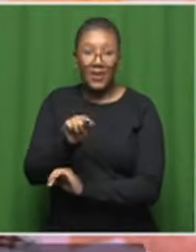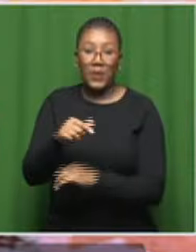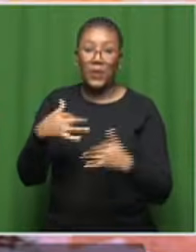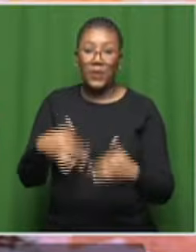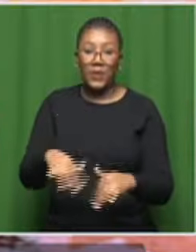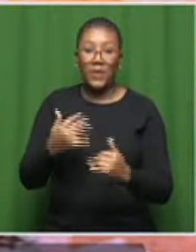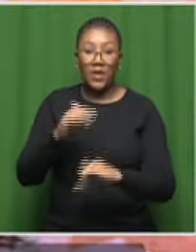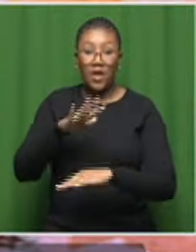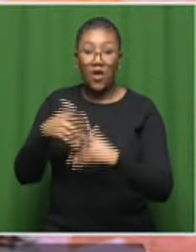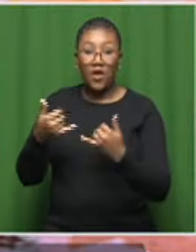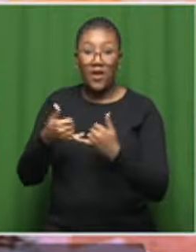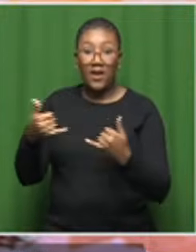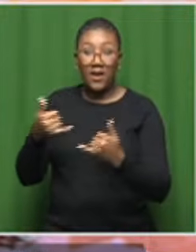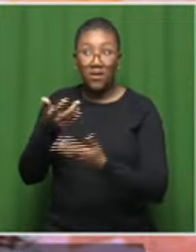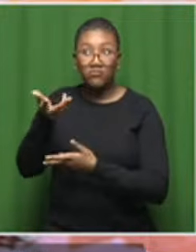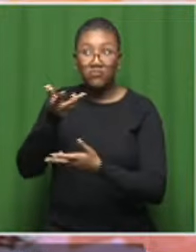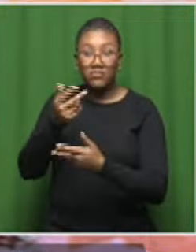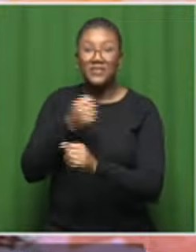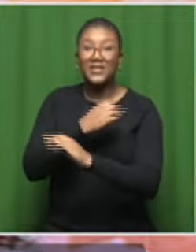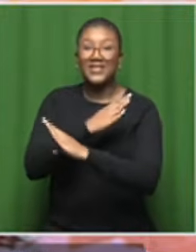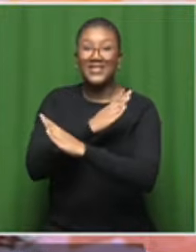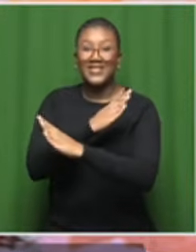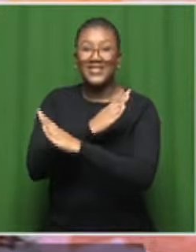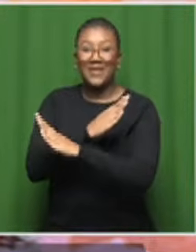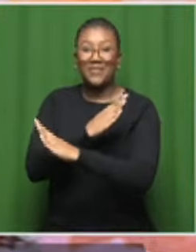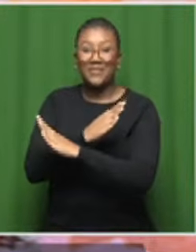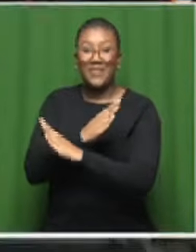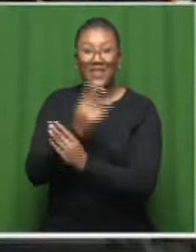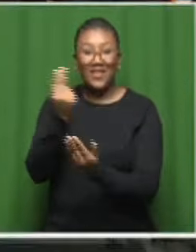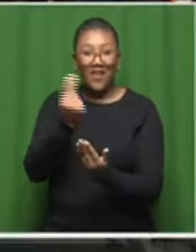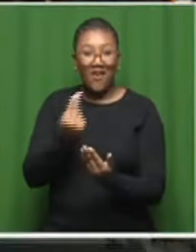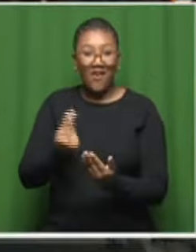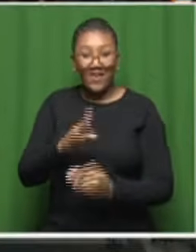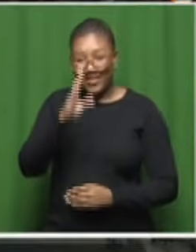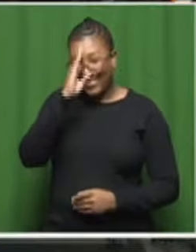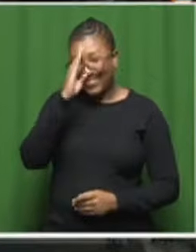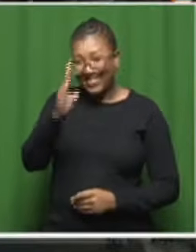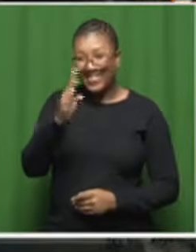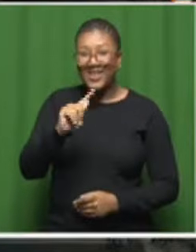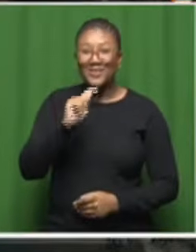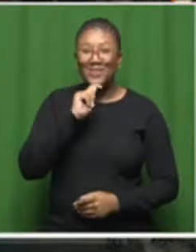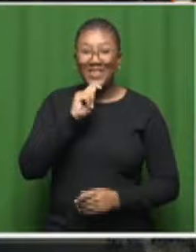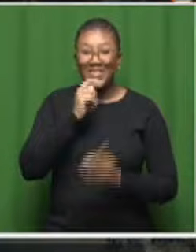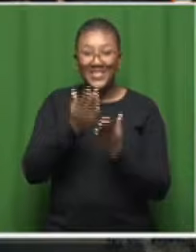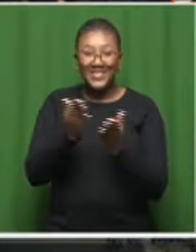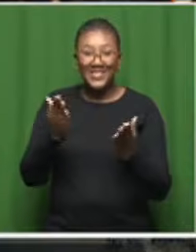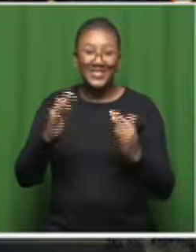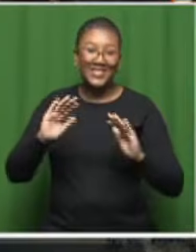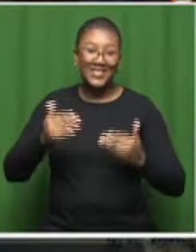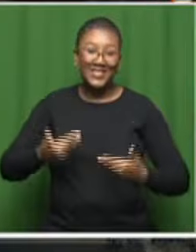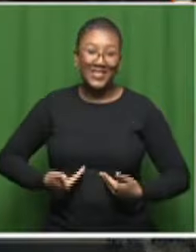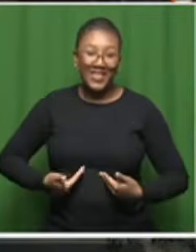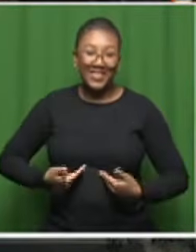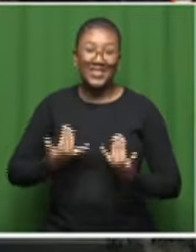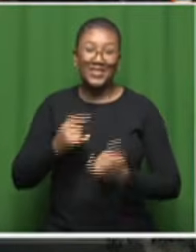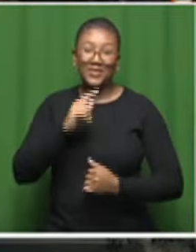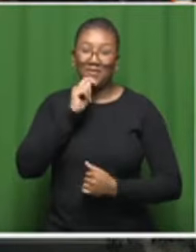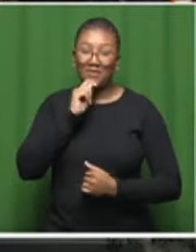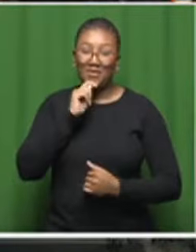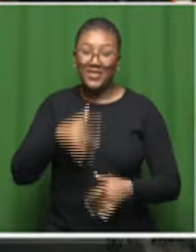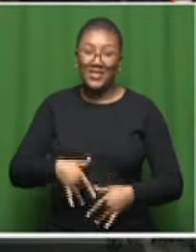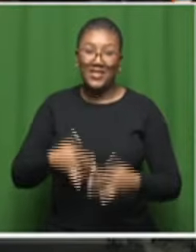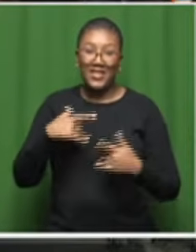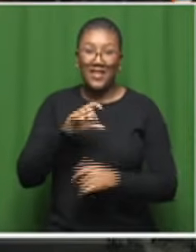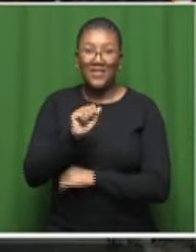through what the Zambian art scene has to offer. Lazarina, good morning. On that note, welcome to the SABC and thank you for making time to chat with us